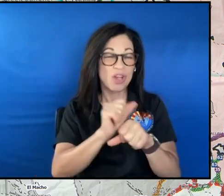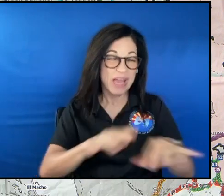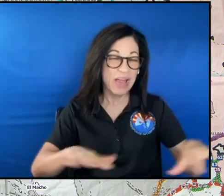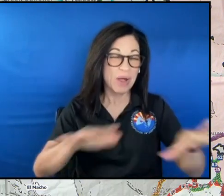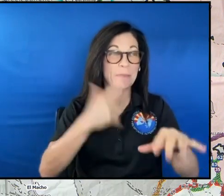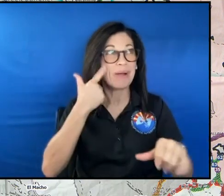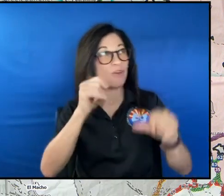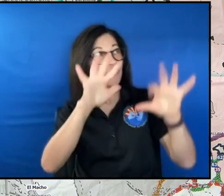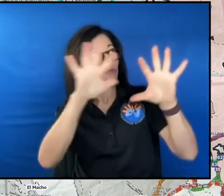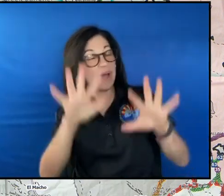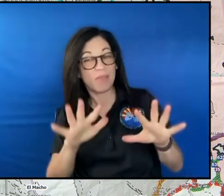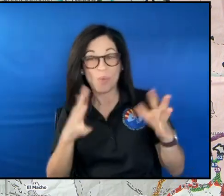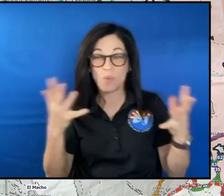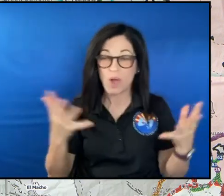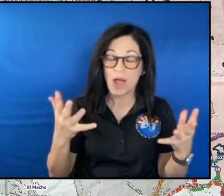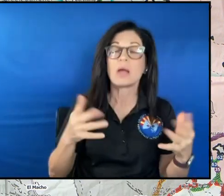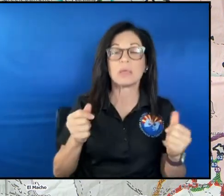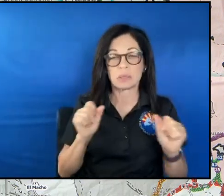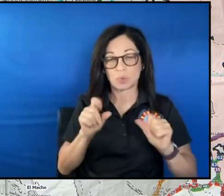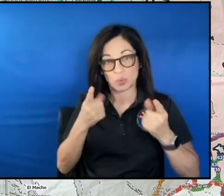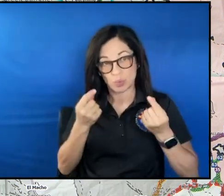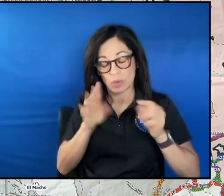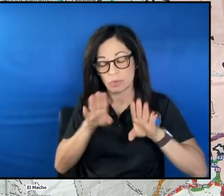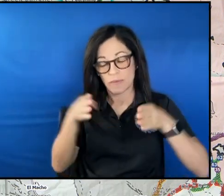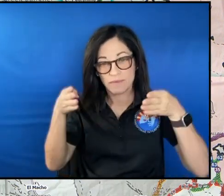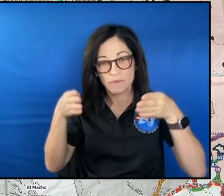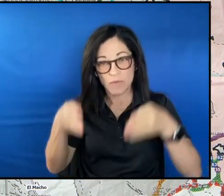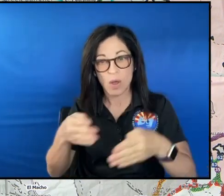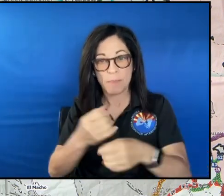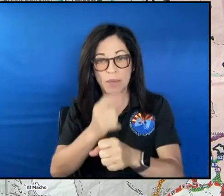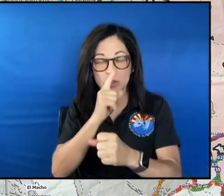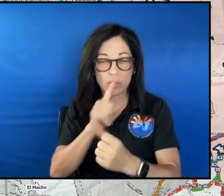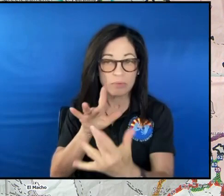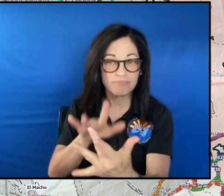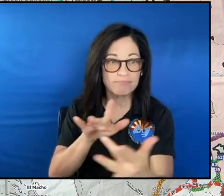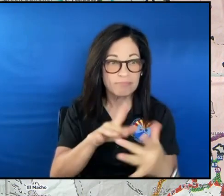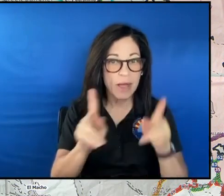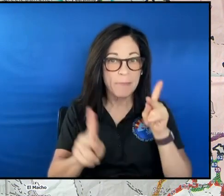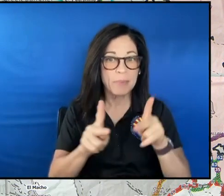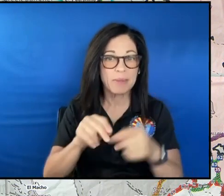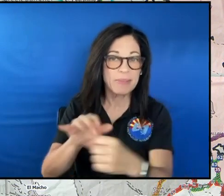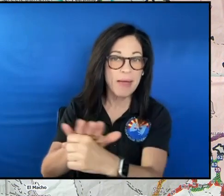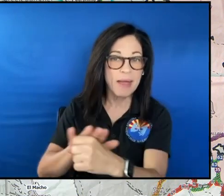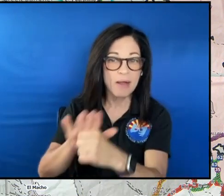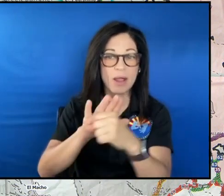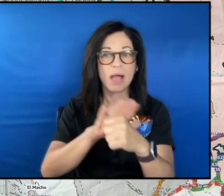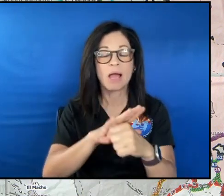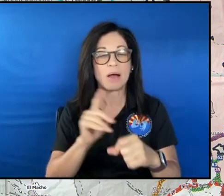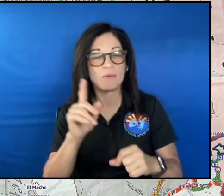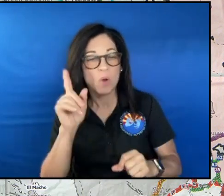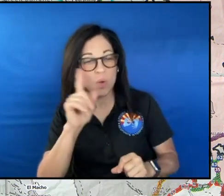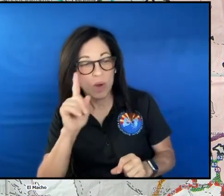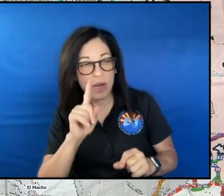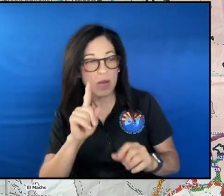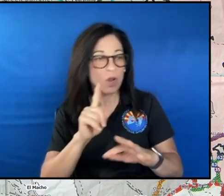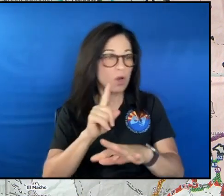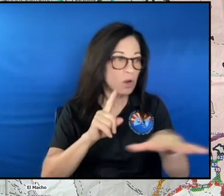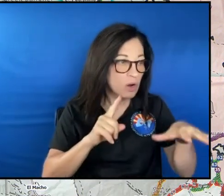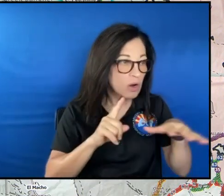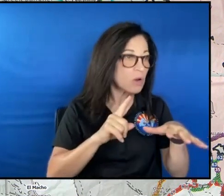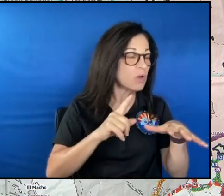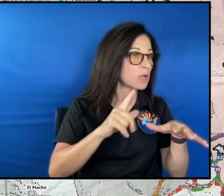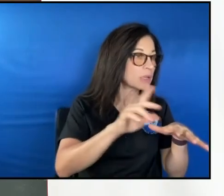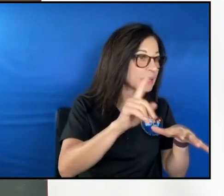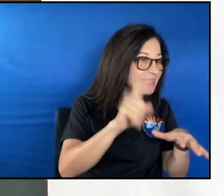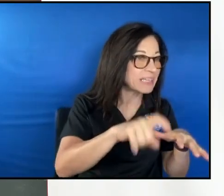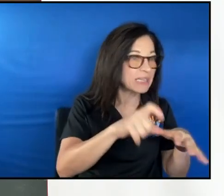be focusing on making public contact, trying to gather more information on what public needs may be